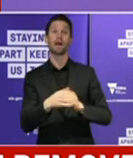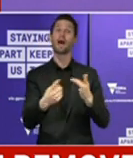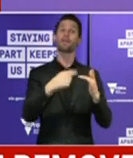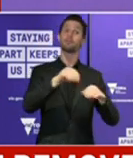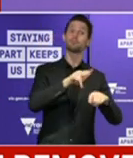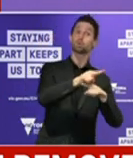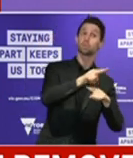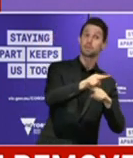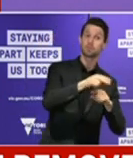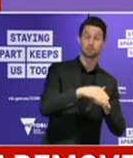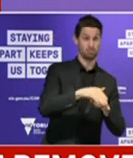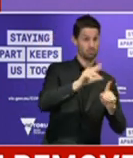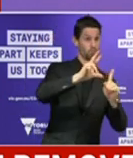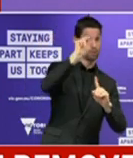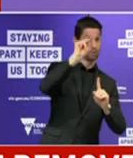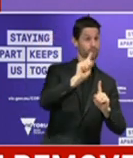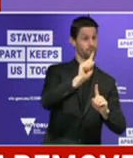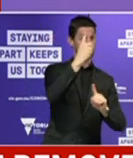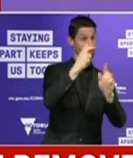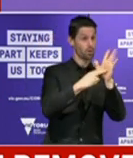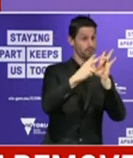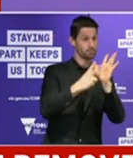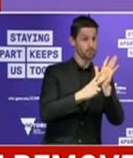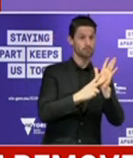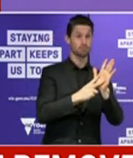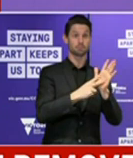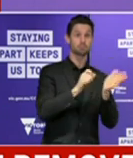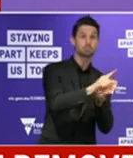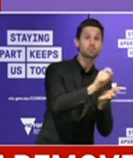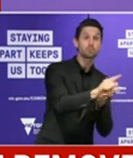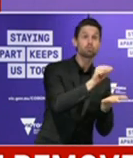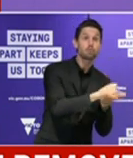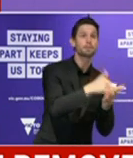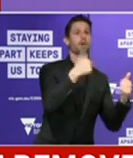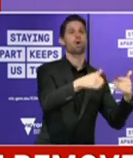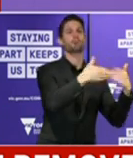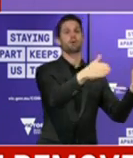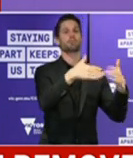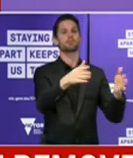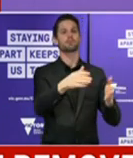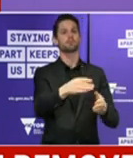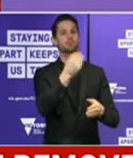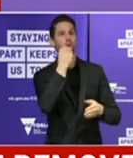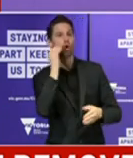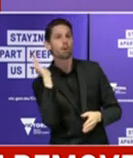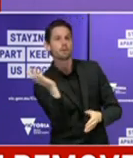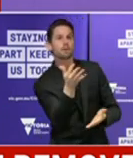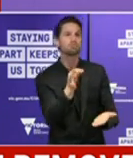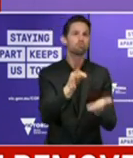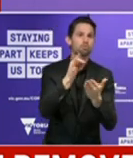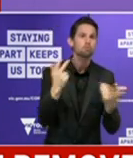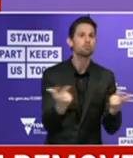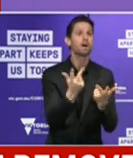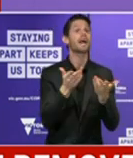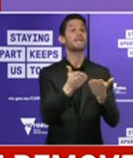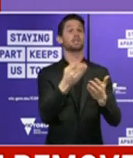from midnight the 1st of November. Retail will open back up. Hospitality, a maximum of 20 people inside